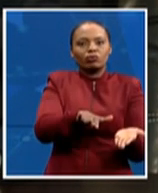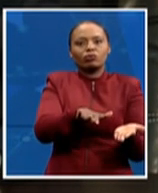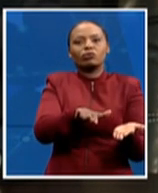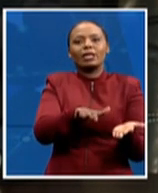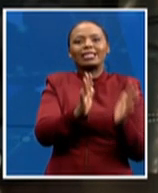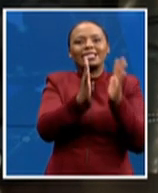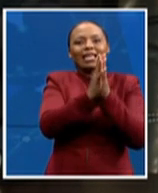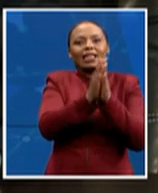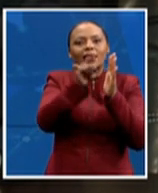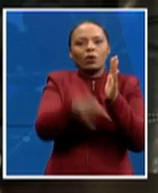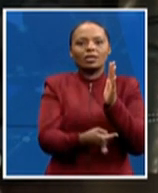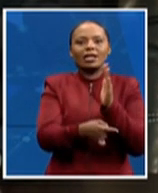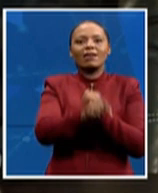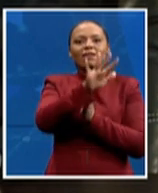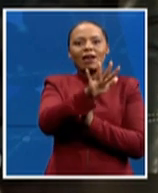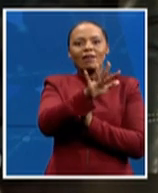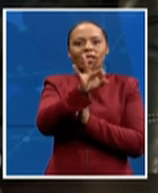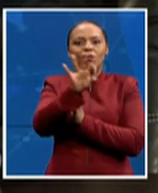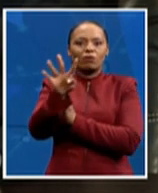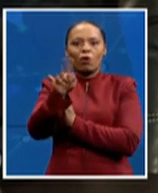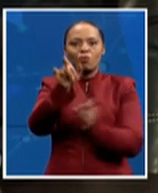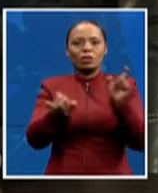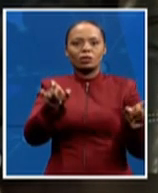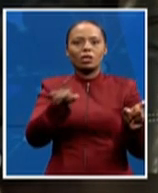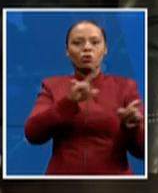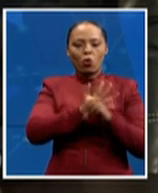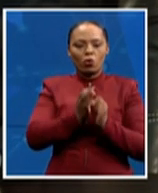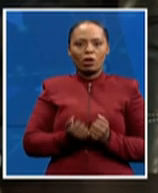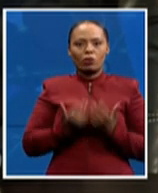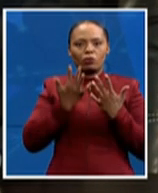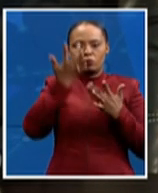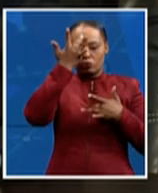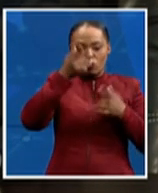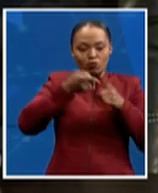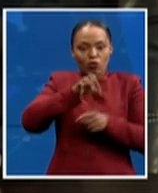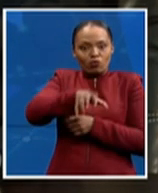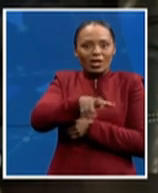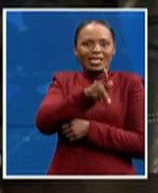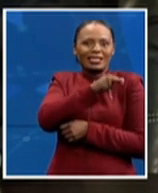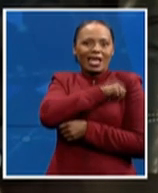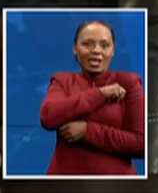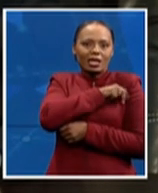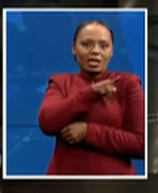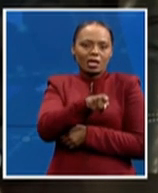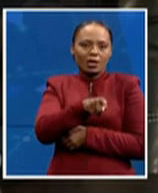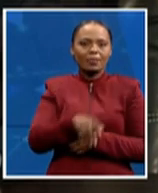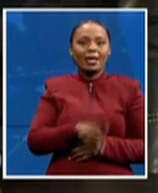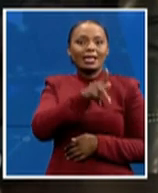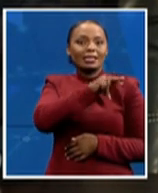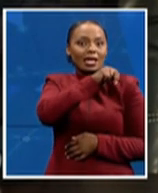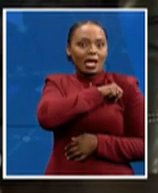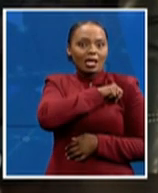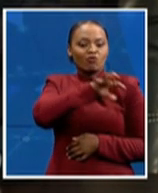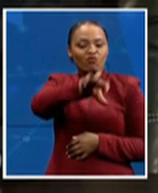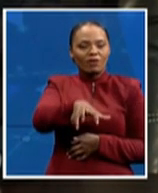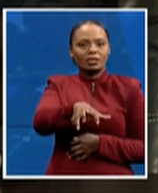10,534 people as the province. The province of KwaZulu-Natal continues to observe an increase